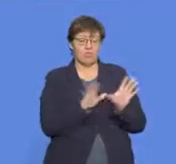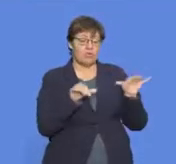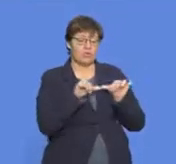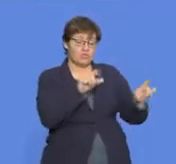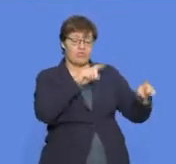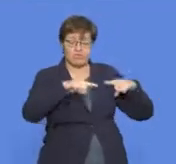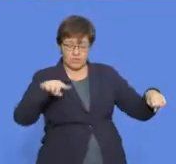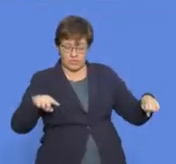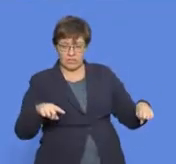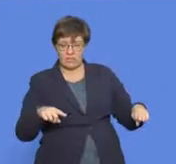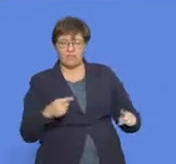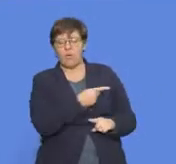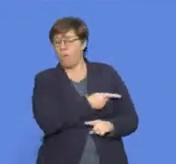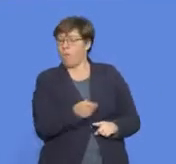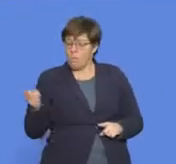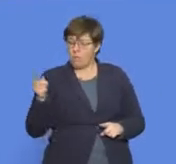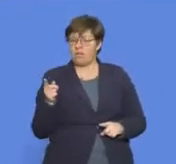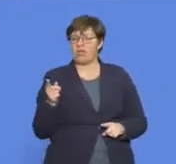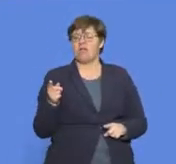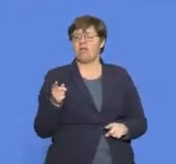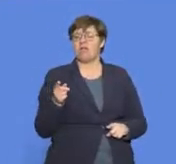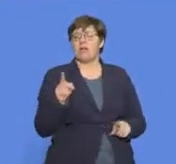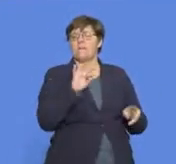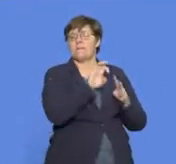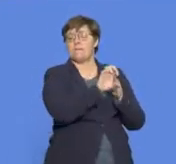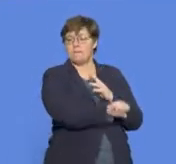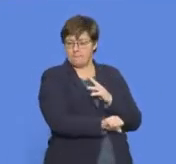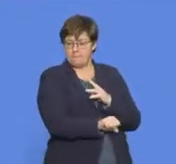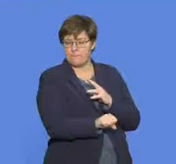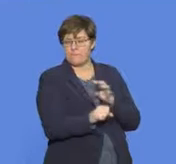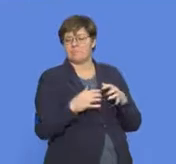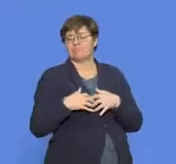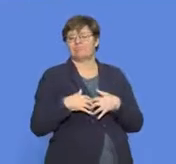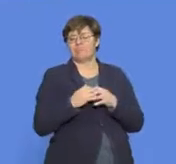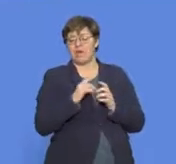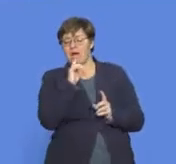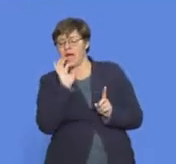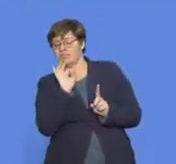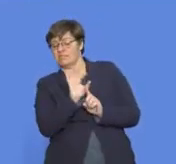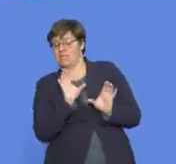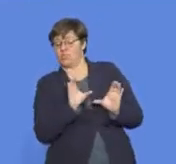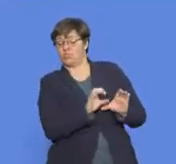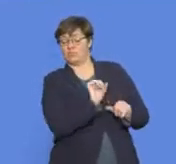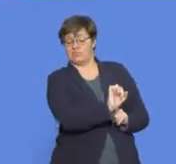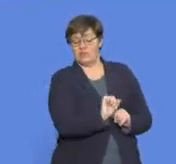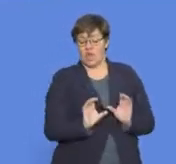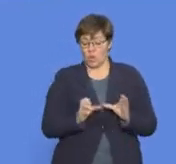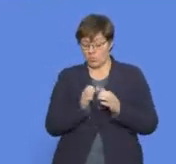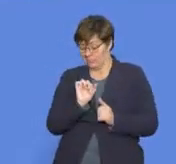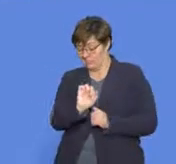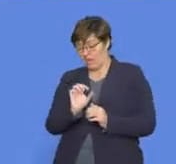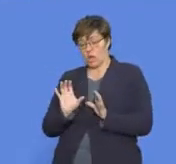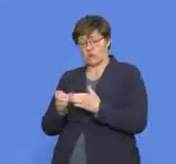discontinuous variation is all those characteristics that we find that then make us specifically into